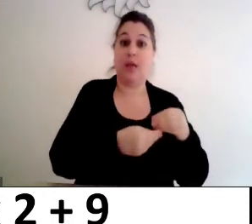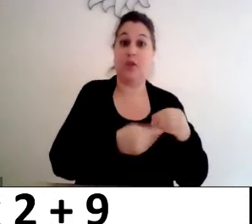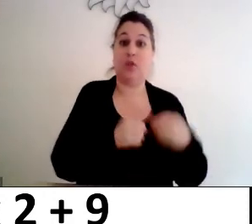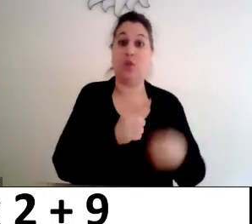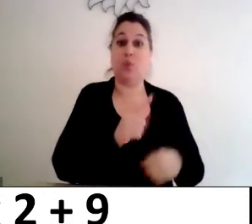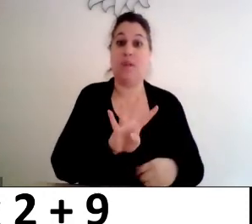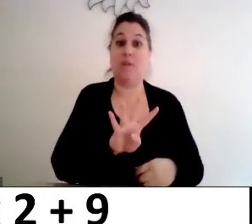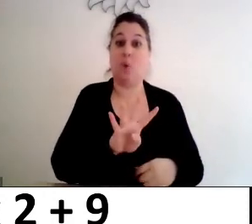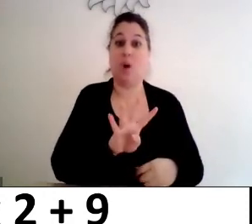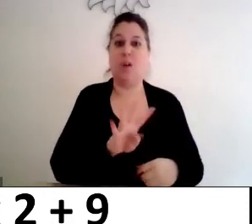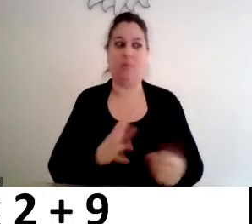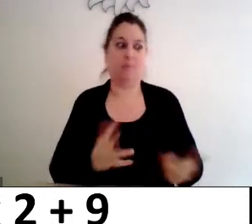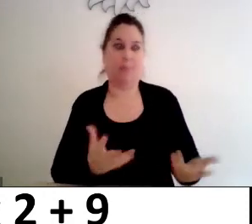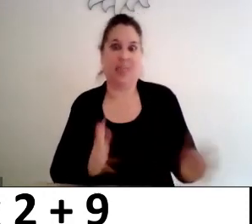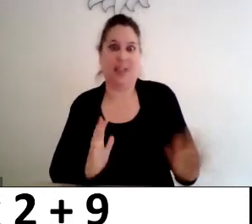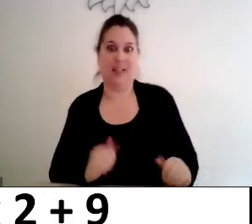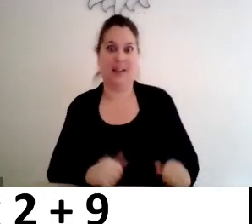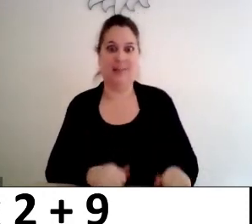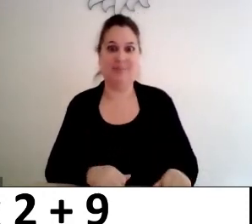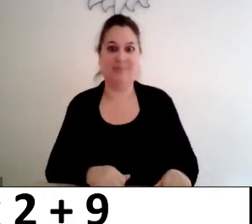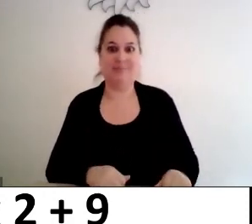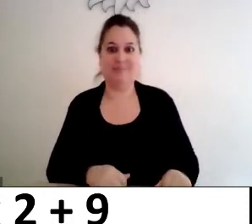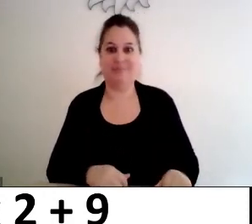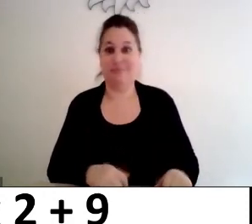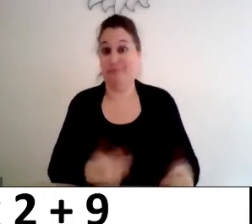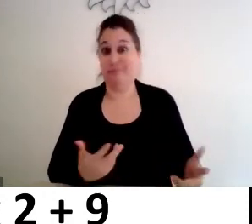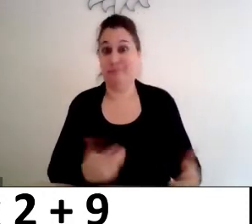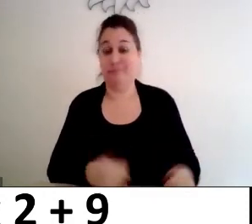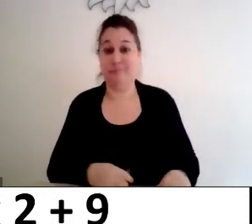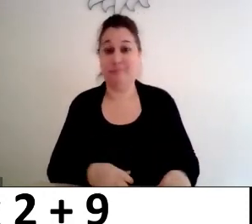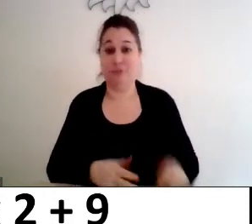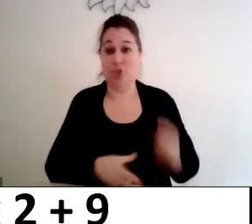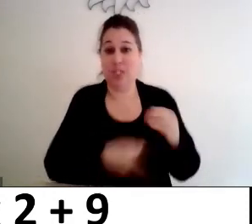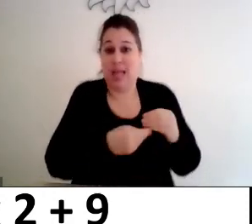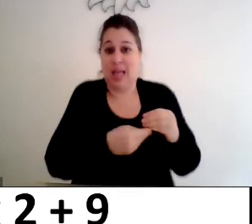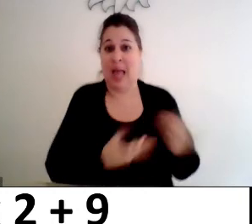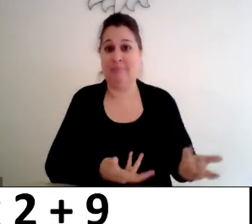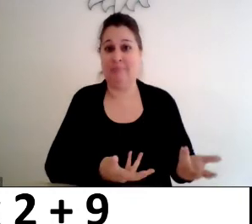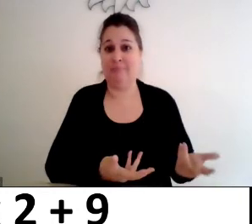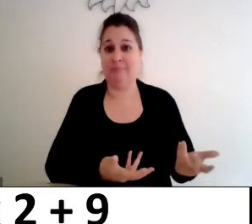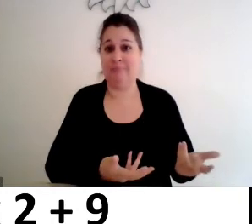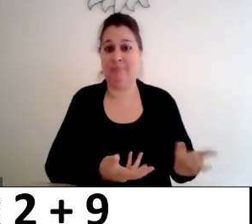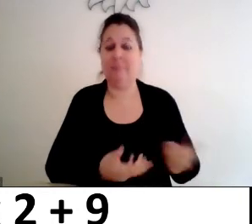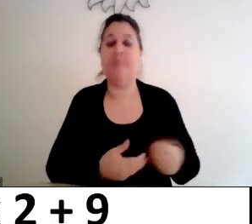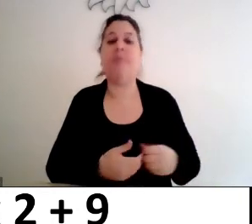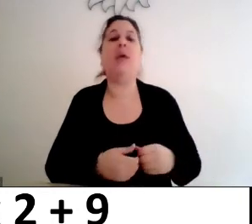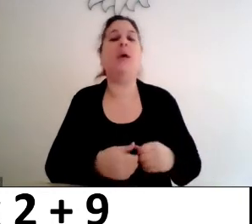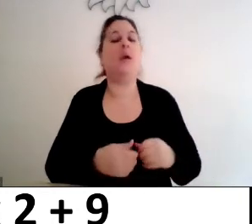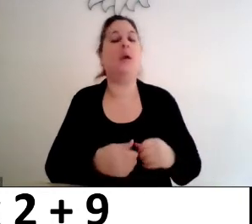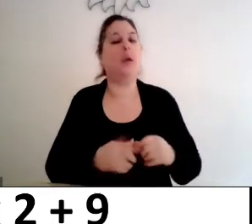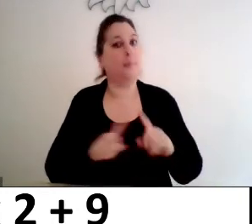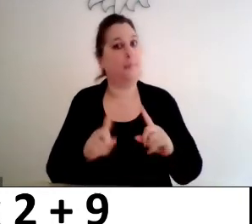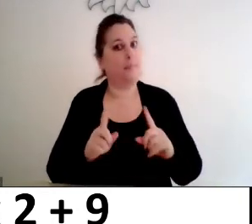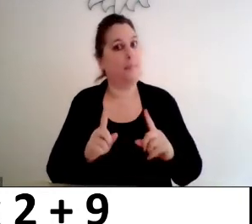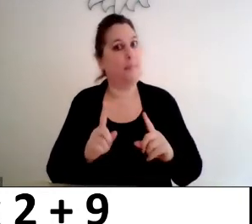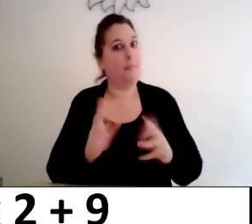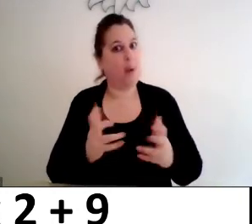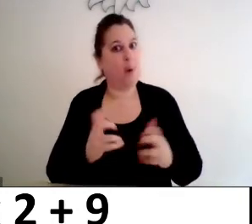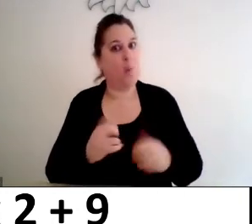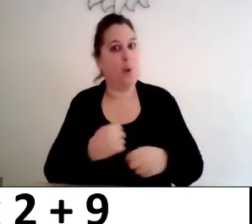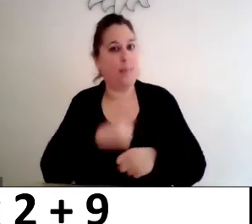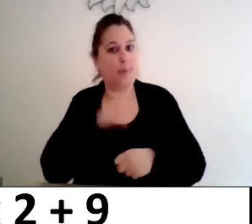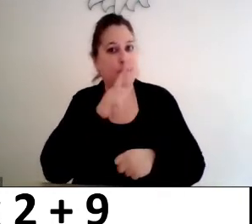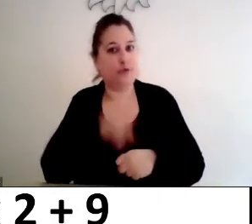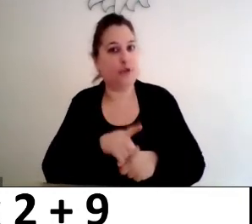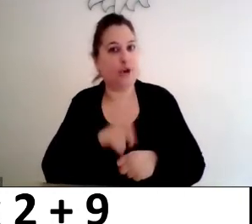So I'm left with 3 plus 24. Okay. Well, that's only one operation. There's addition there, so I know I could just add them up.